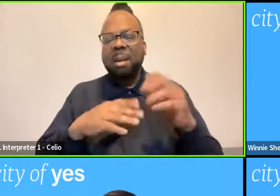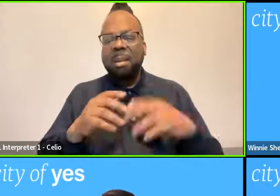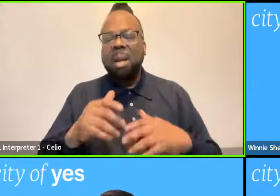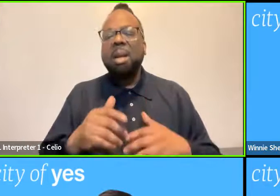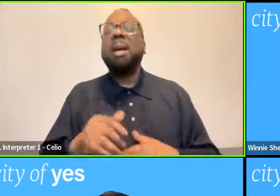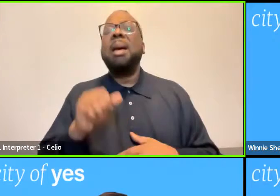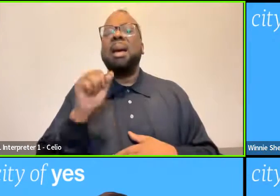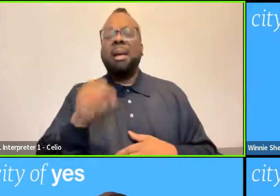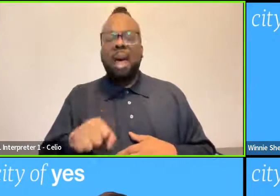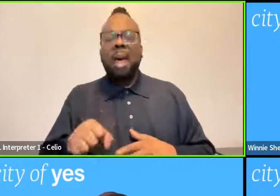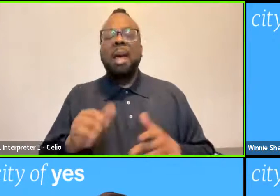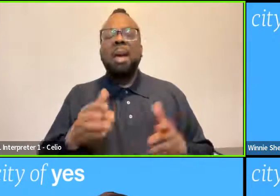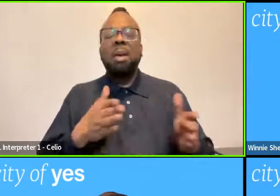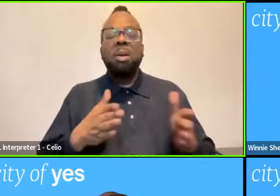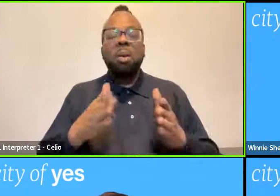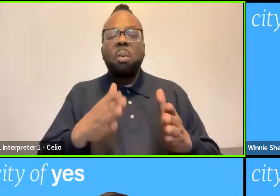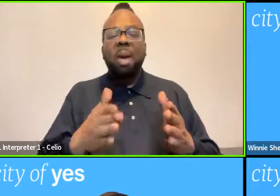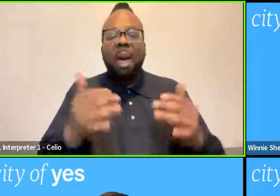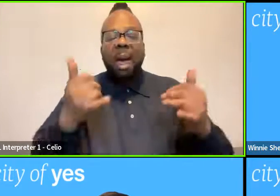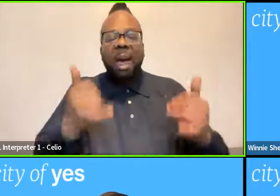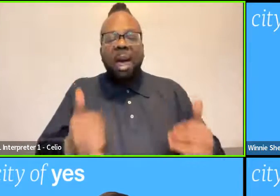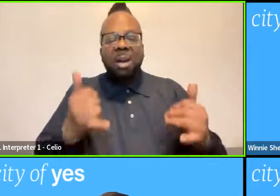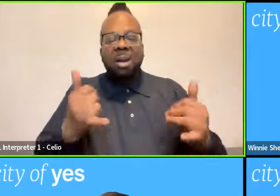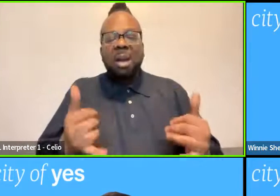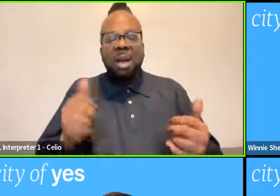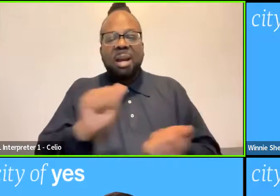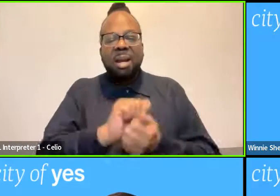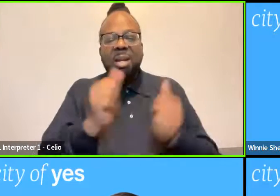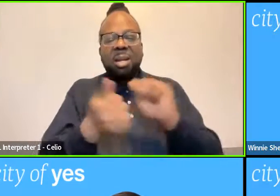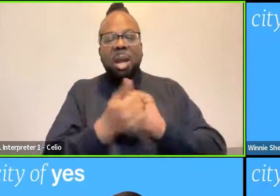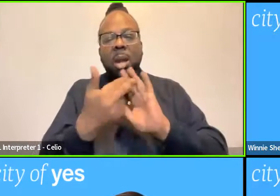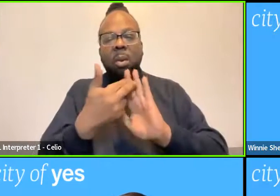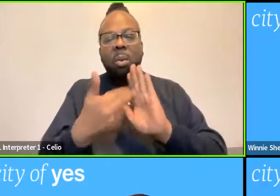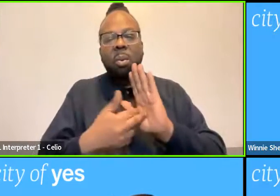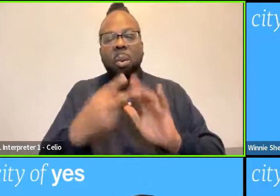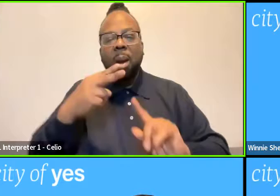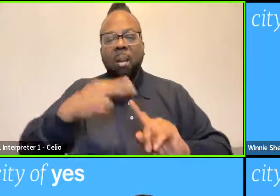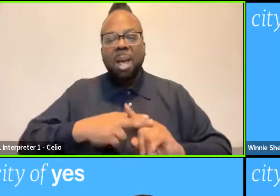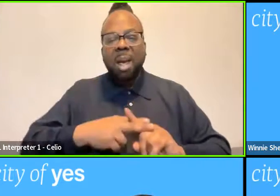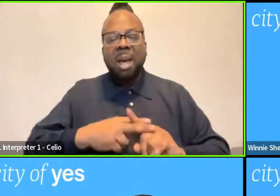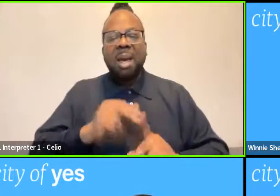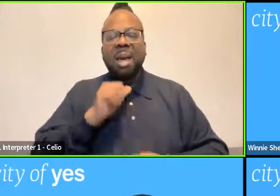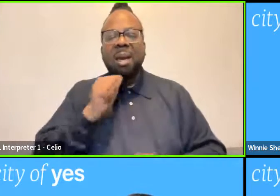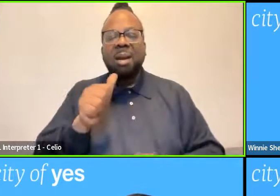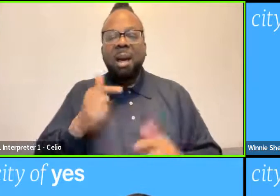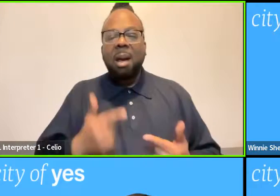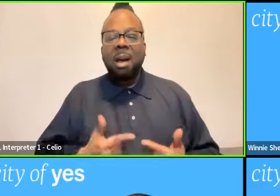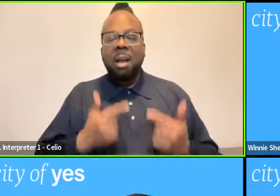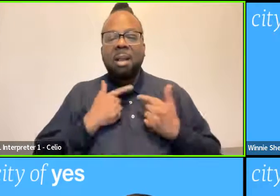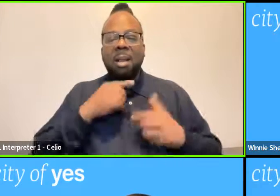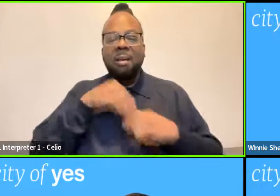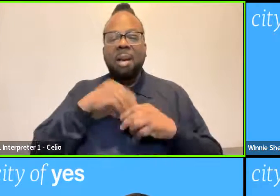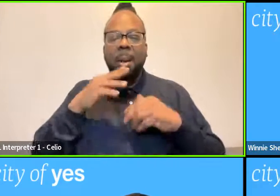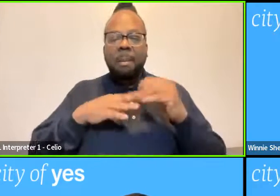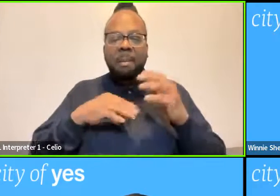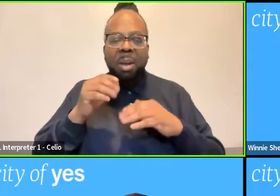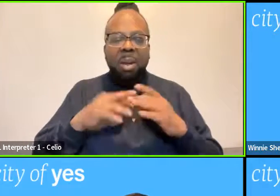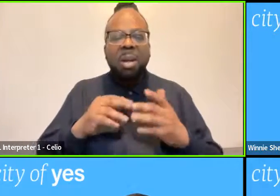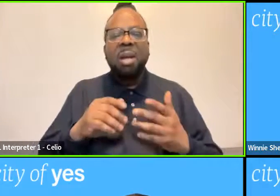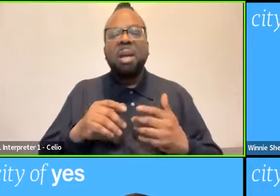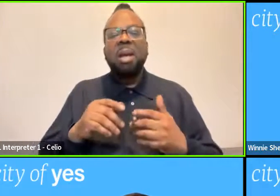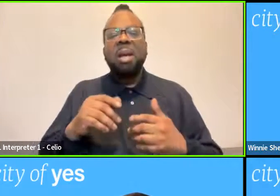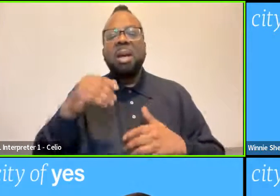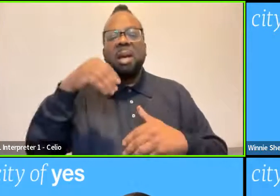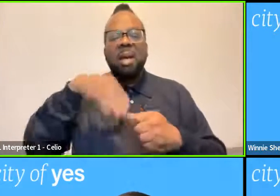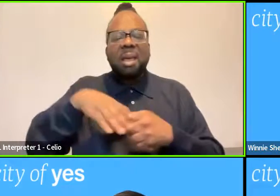our existing conversions framework applies, non-residential buildings in the geography